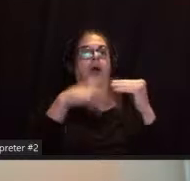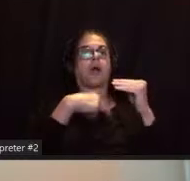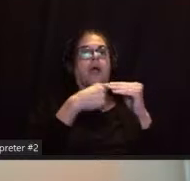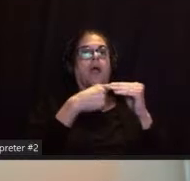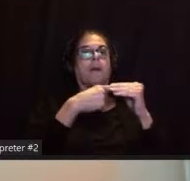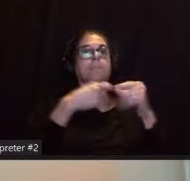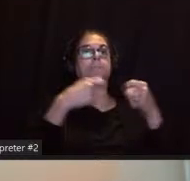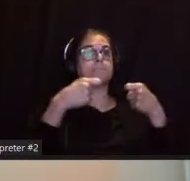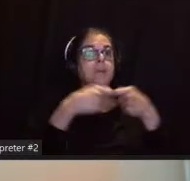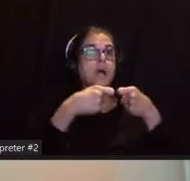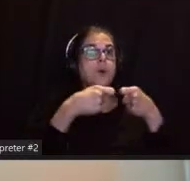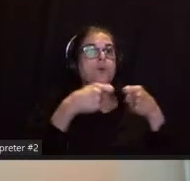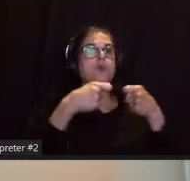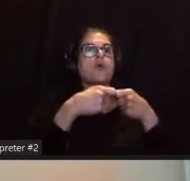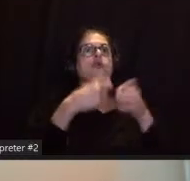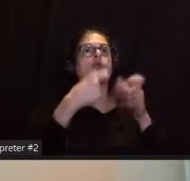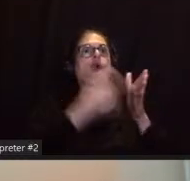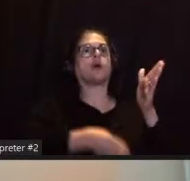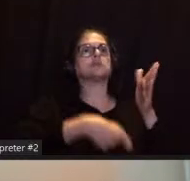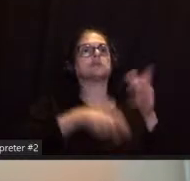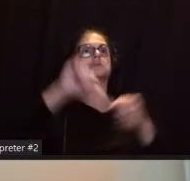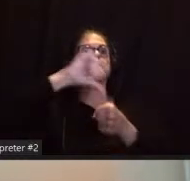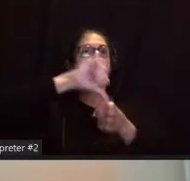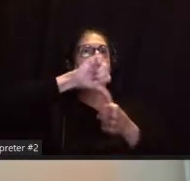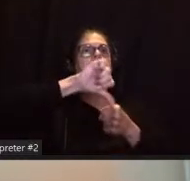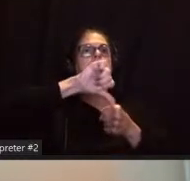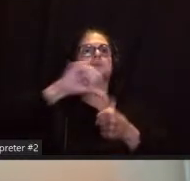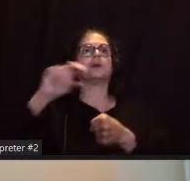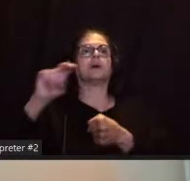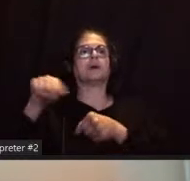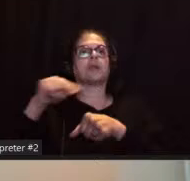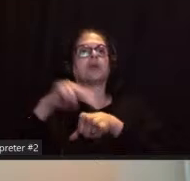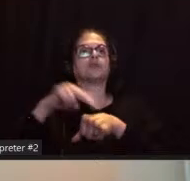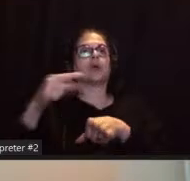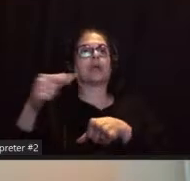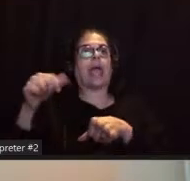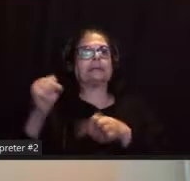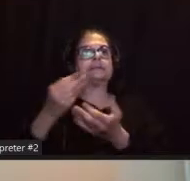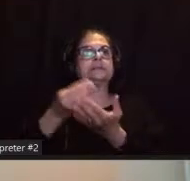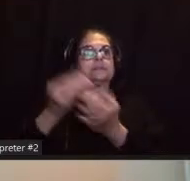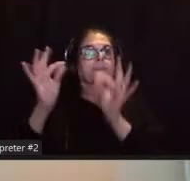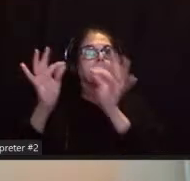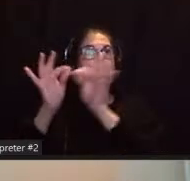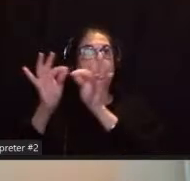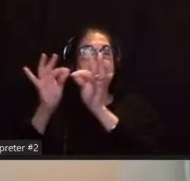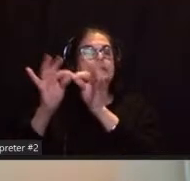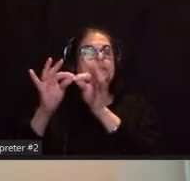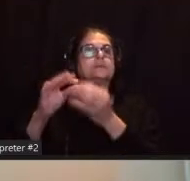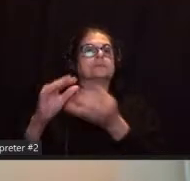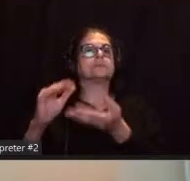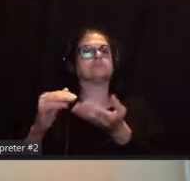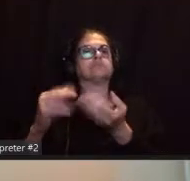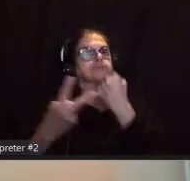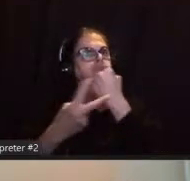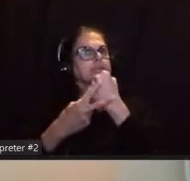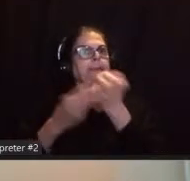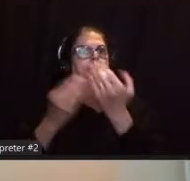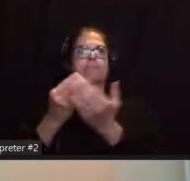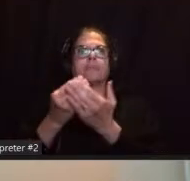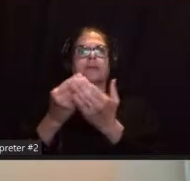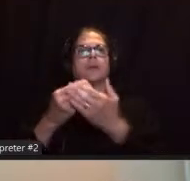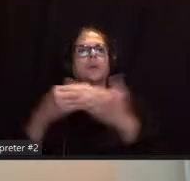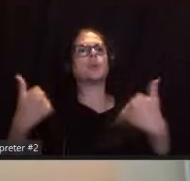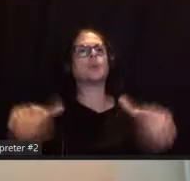power and the fuel, natural gas that we purchase. And so thank you, because that makes such a